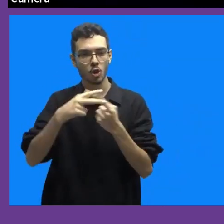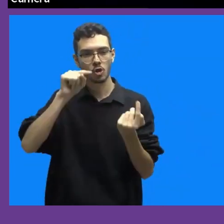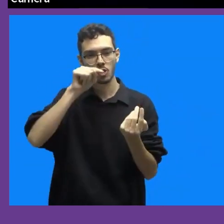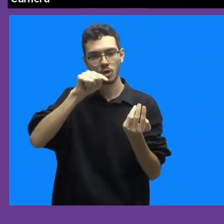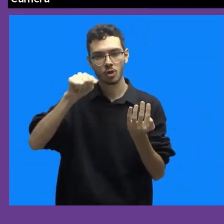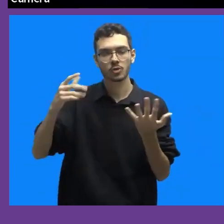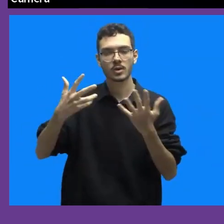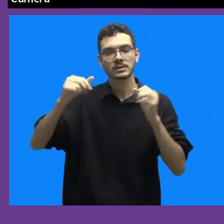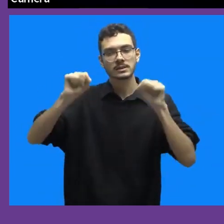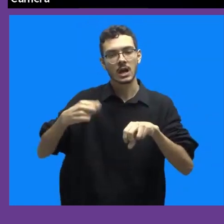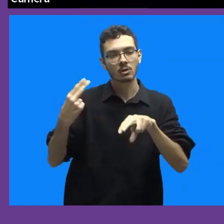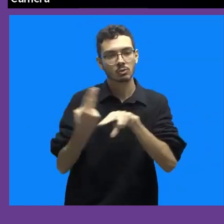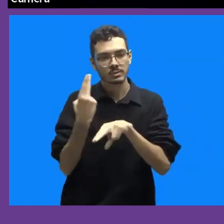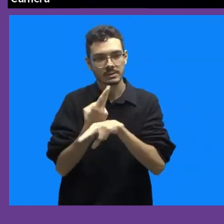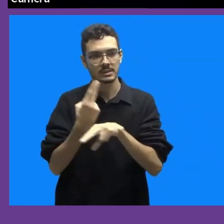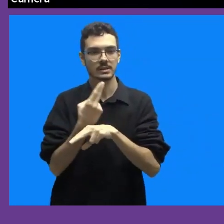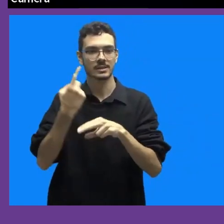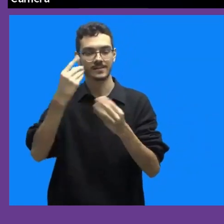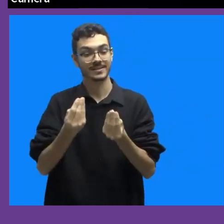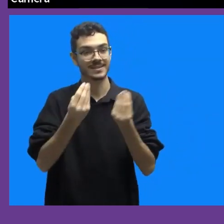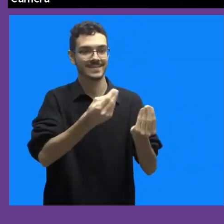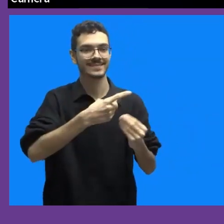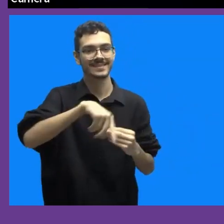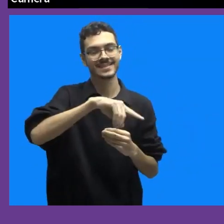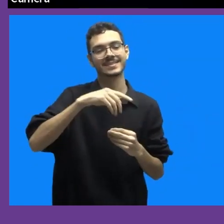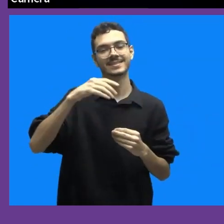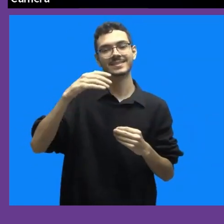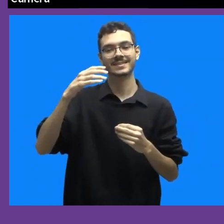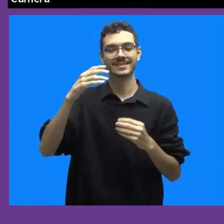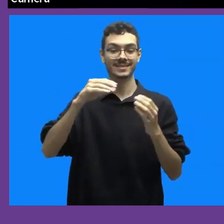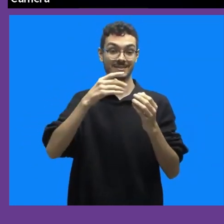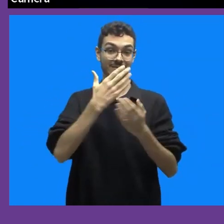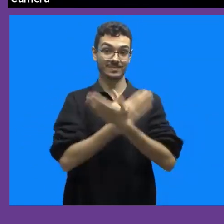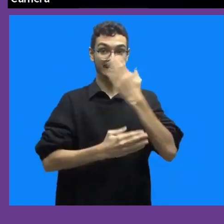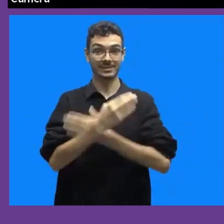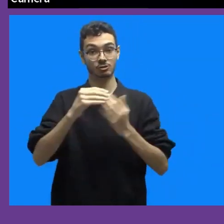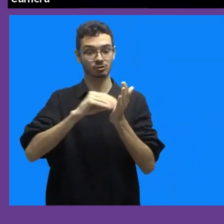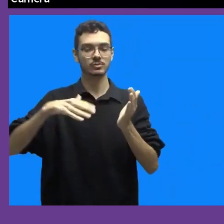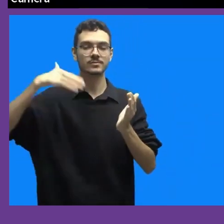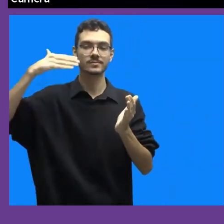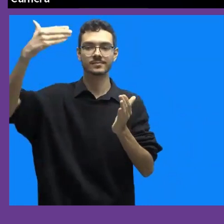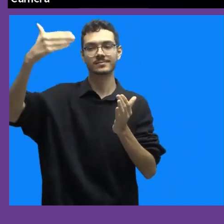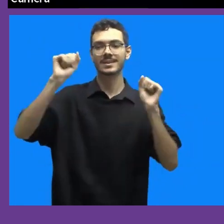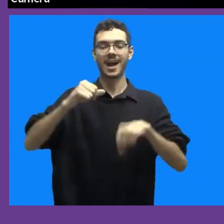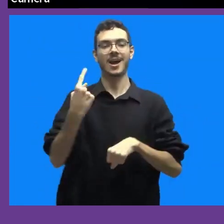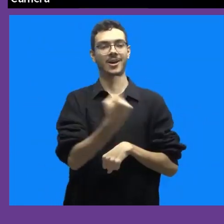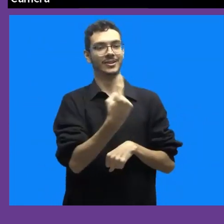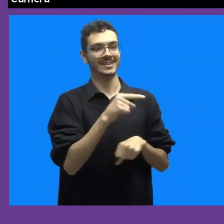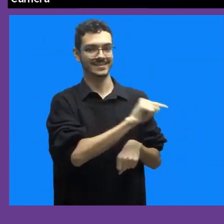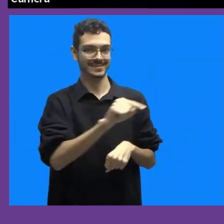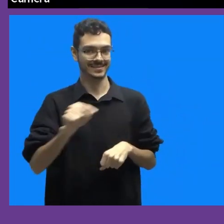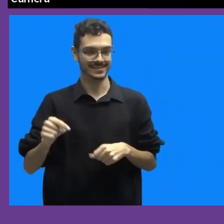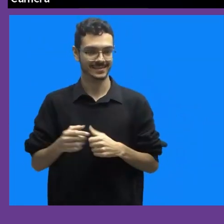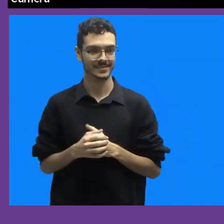Drawing from the insights of our panelists, let's look at some key action points we can all take back to our institutions. First,